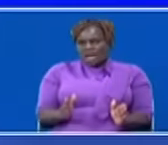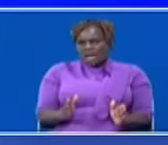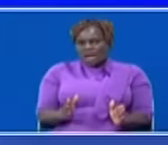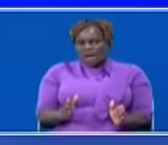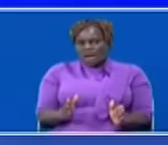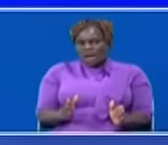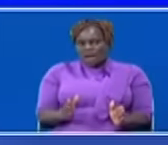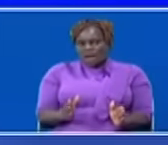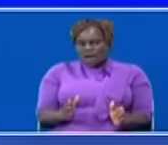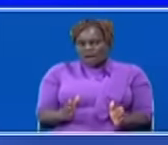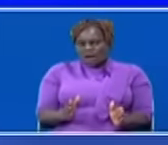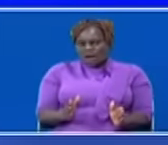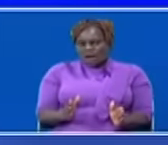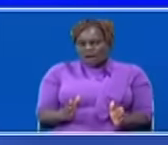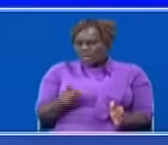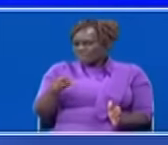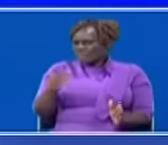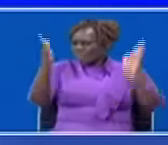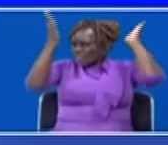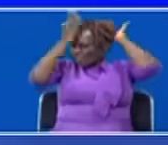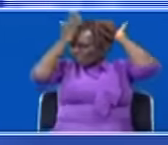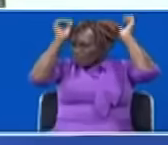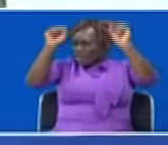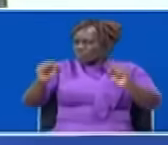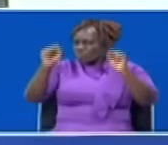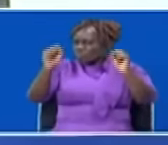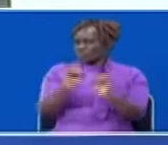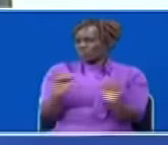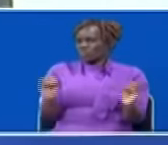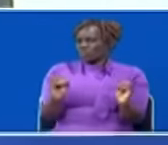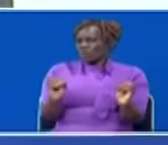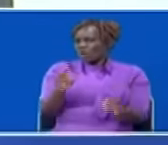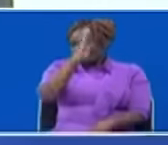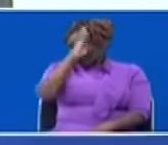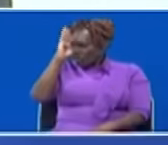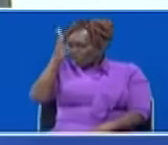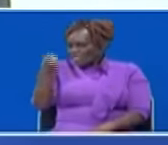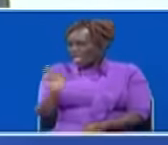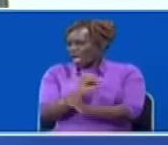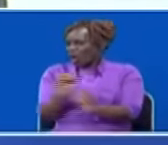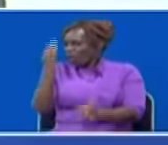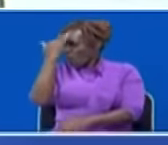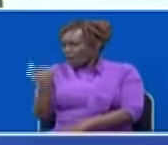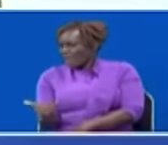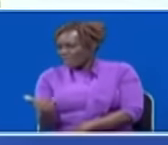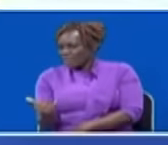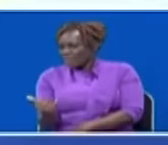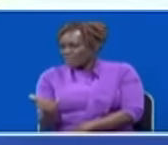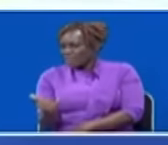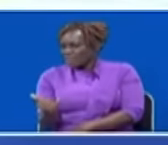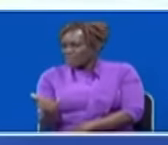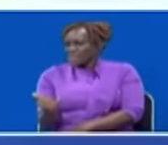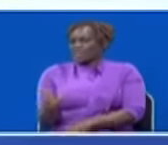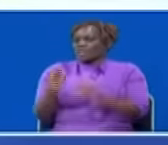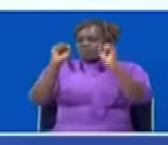this party. Why did he never lead a protest in Kakamega? Why were there no protests in Bungoma where we have a code called principle? Uh-huh. Why were